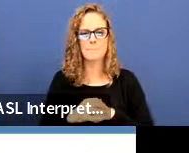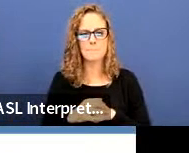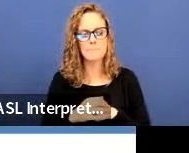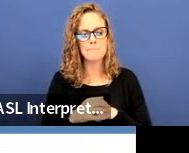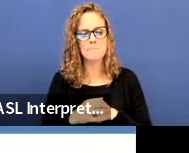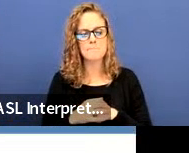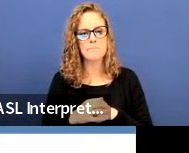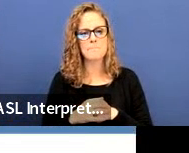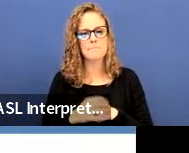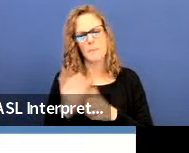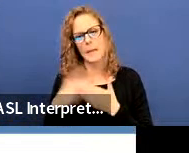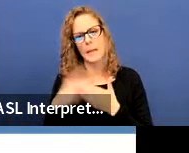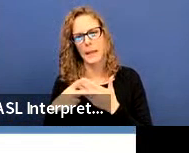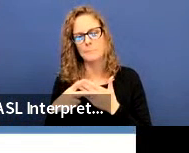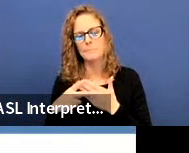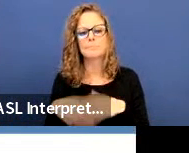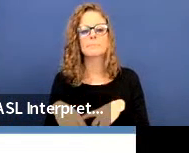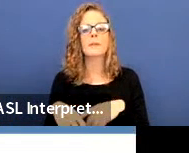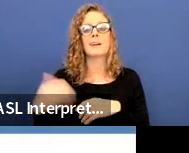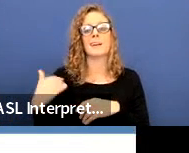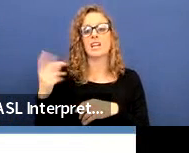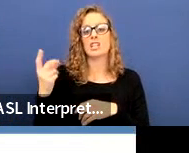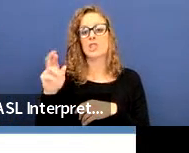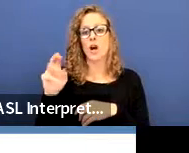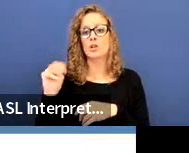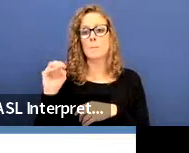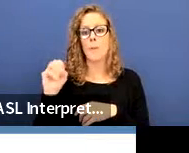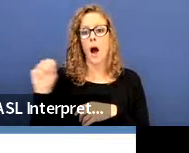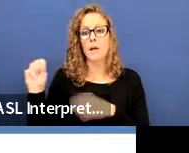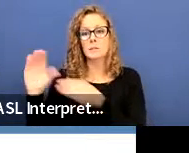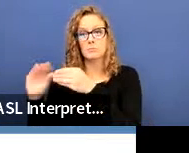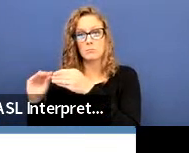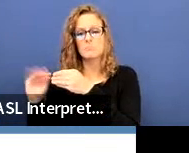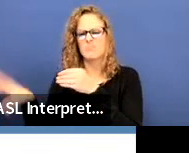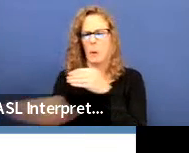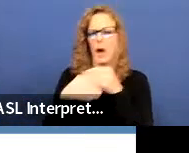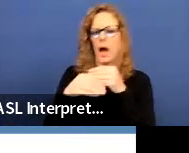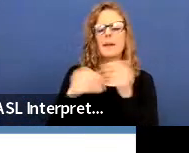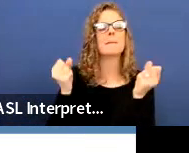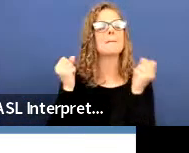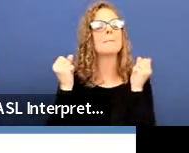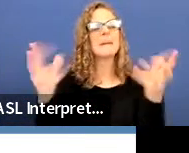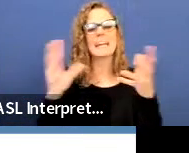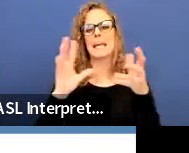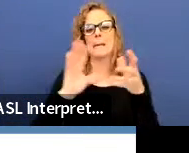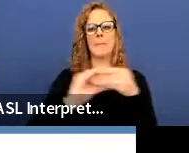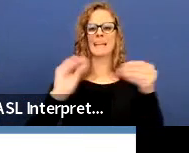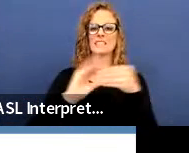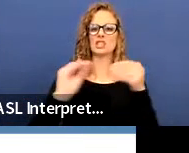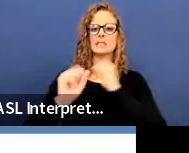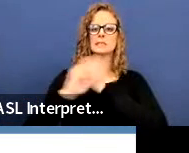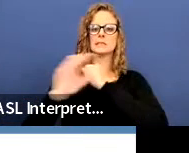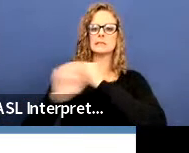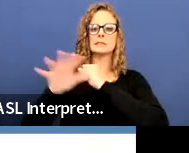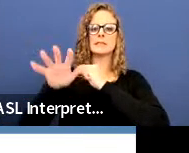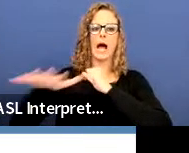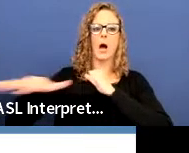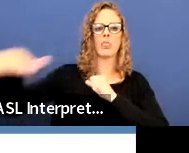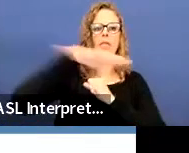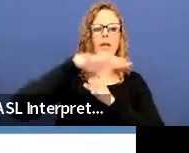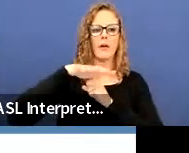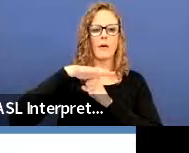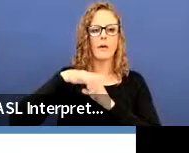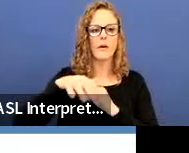reminder and to pick up from what Dr. Moss just said, that there are many messages, the evergreen messages